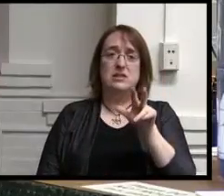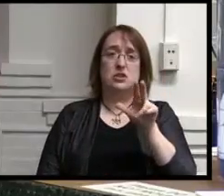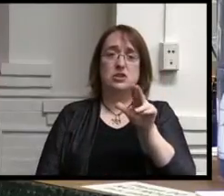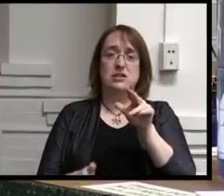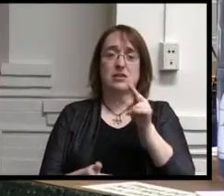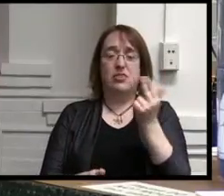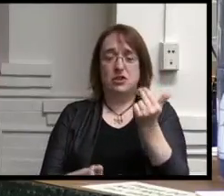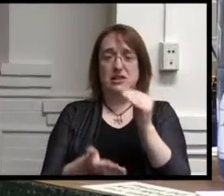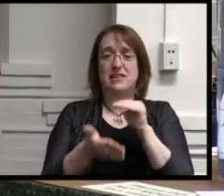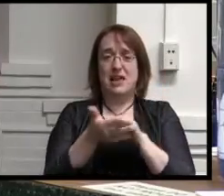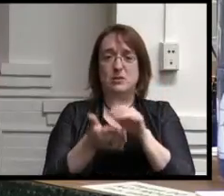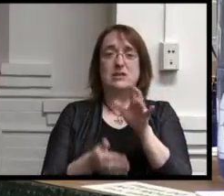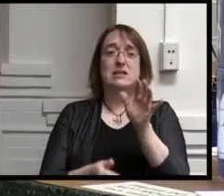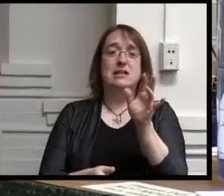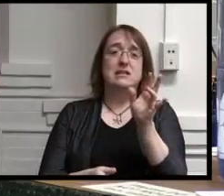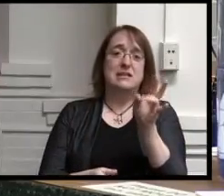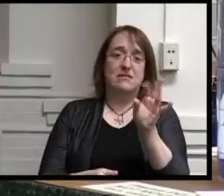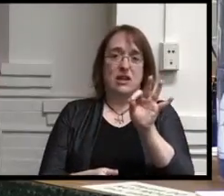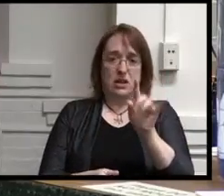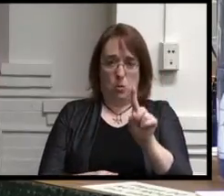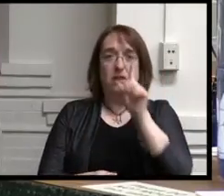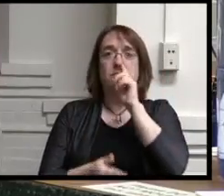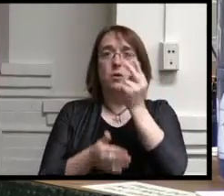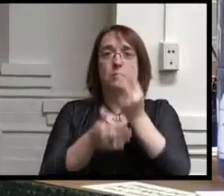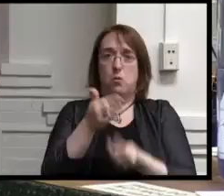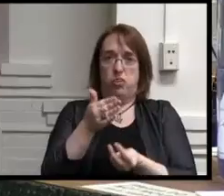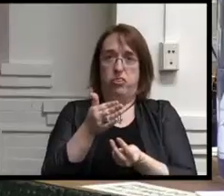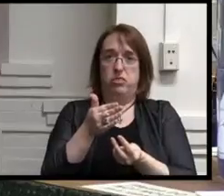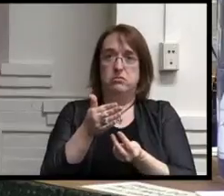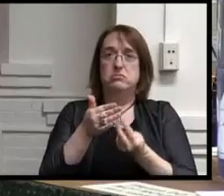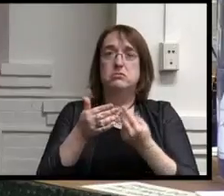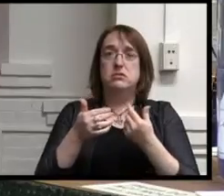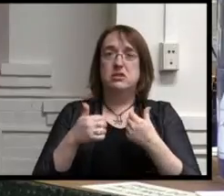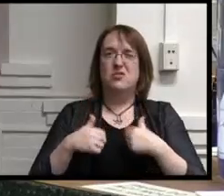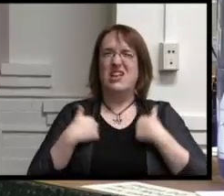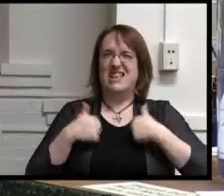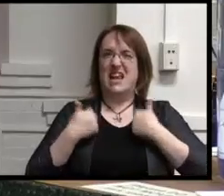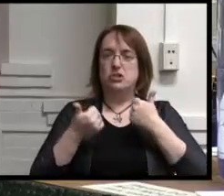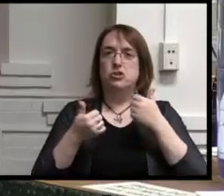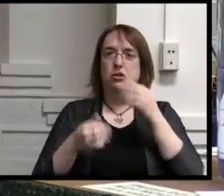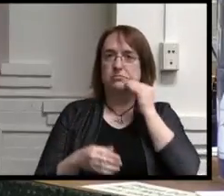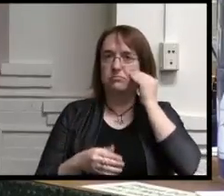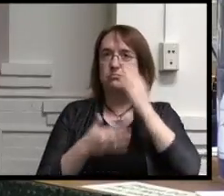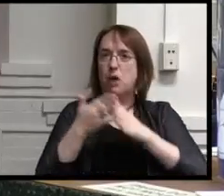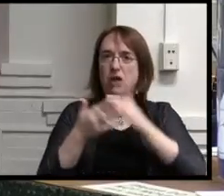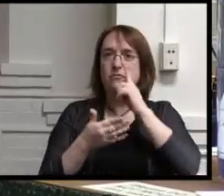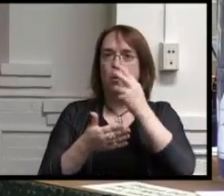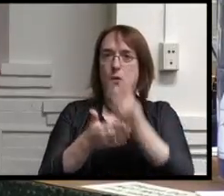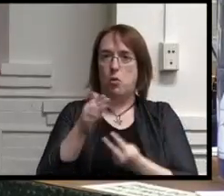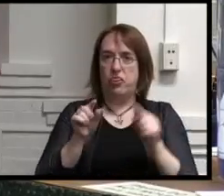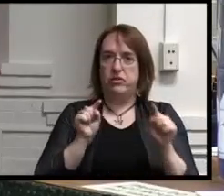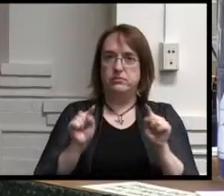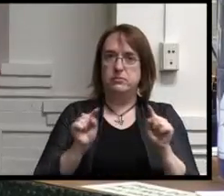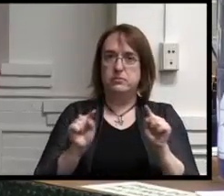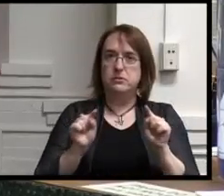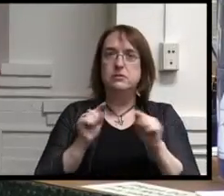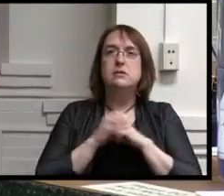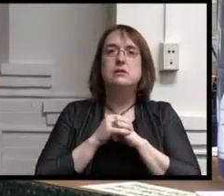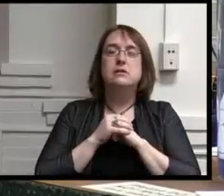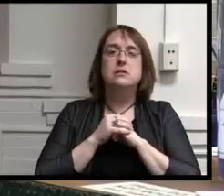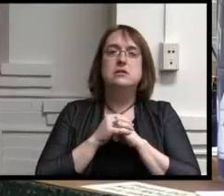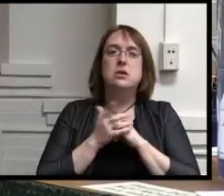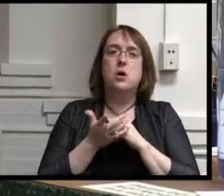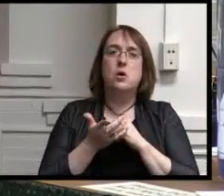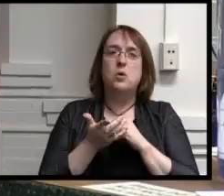$13,791 for both stations, the residential furnishings for both stations. So, again, these are,